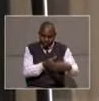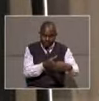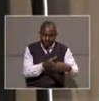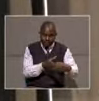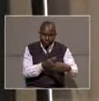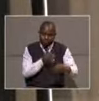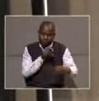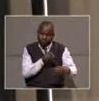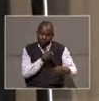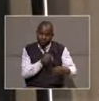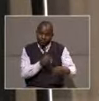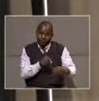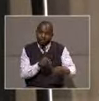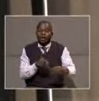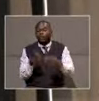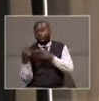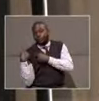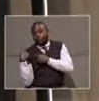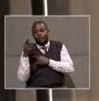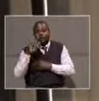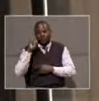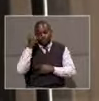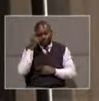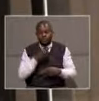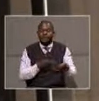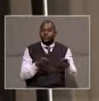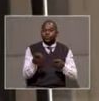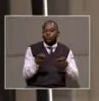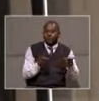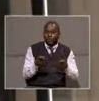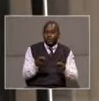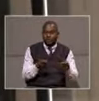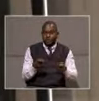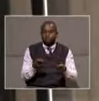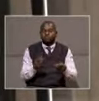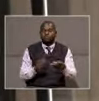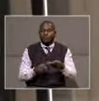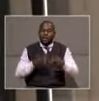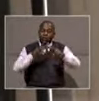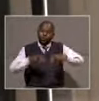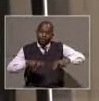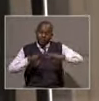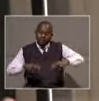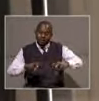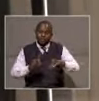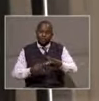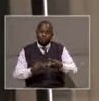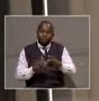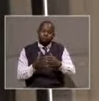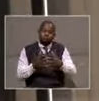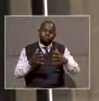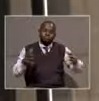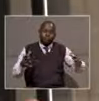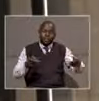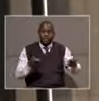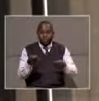private-led. And therefore, the role of government is only to regulate, is research and extension.